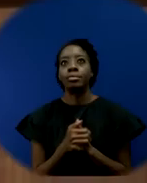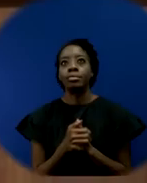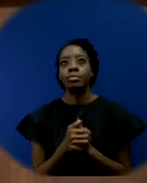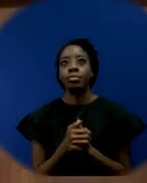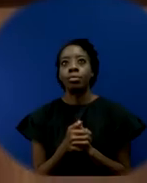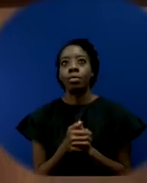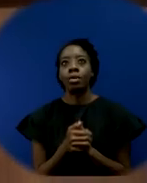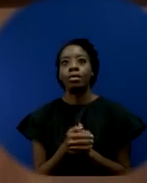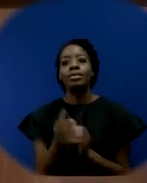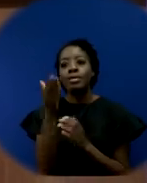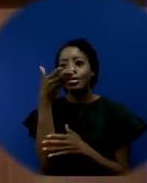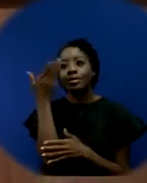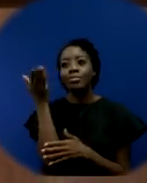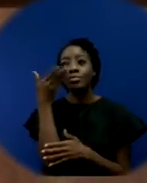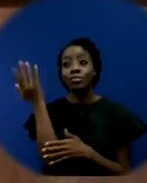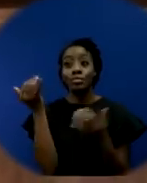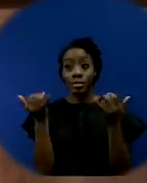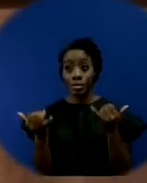The aroma has now